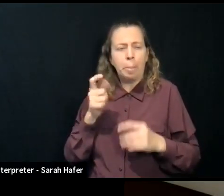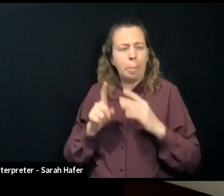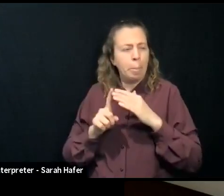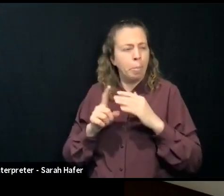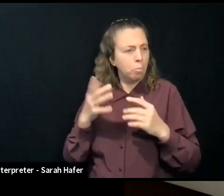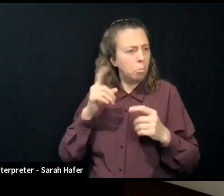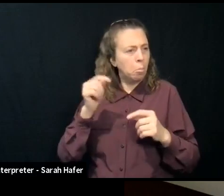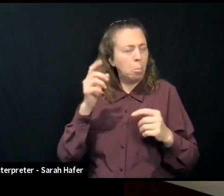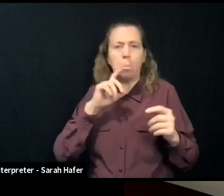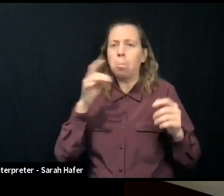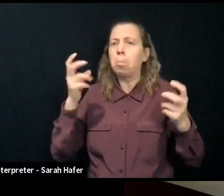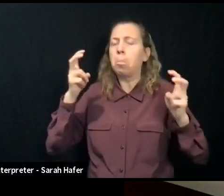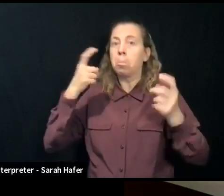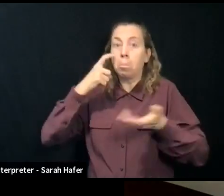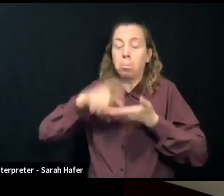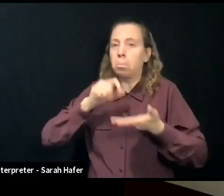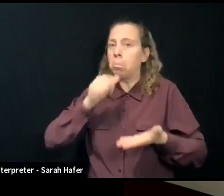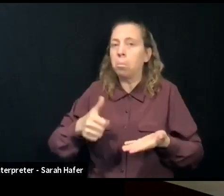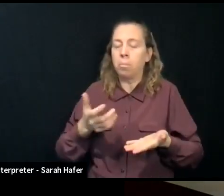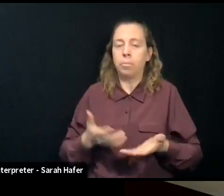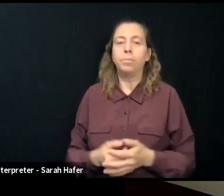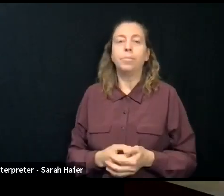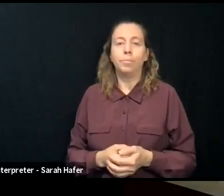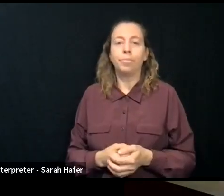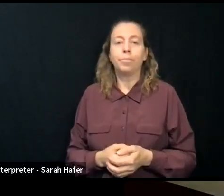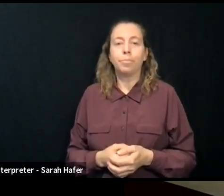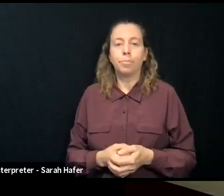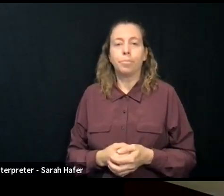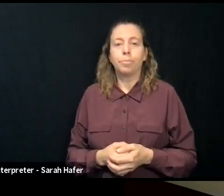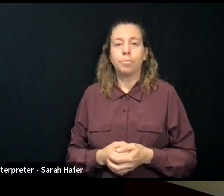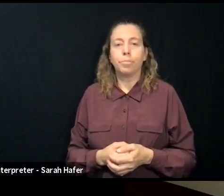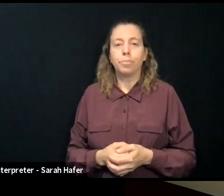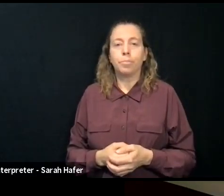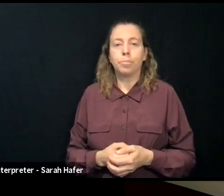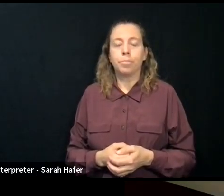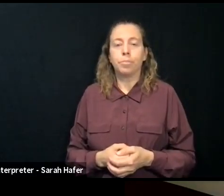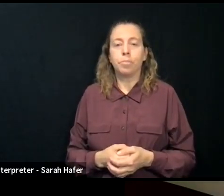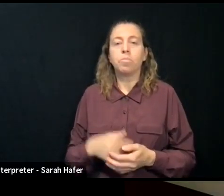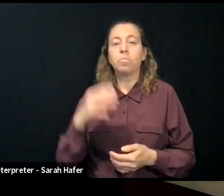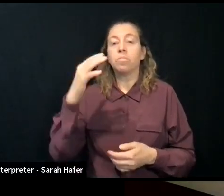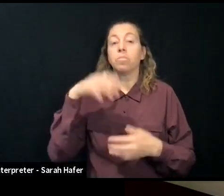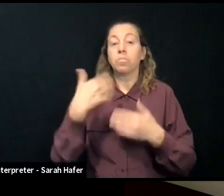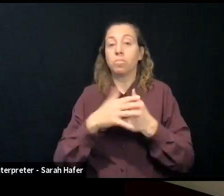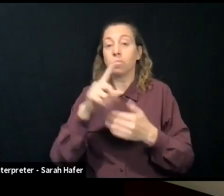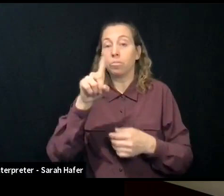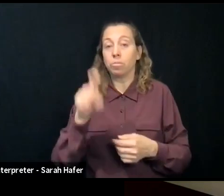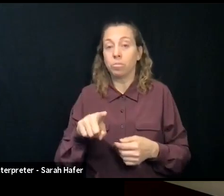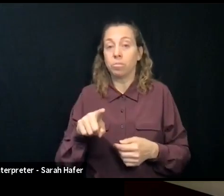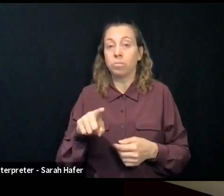The next question is from Nick. What's the difference between variants of concern and variants of interest?